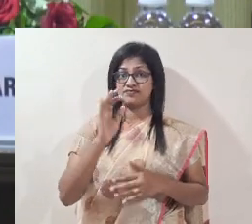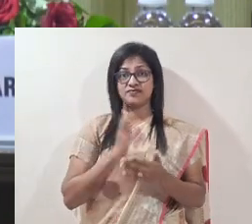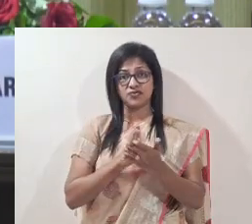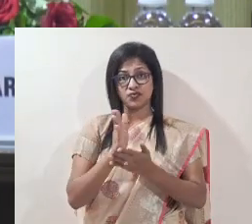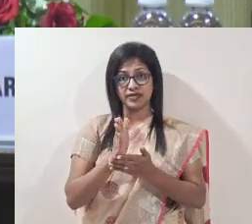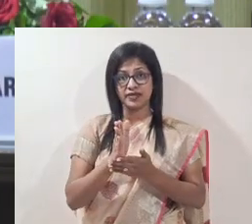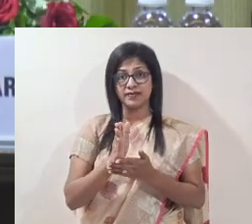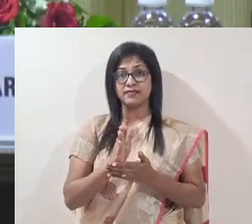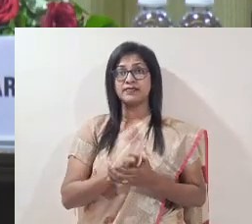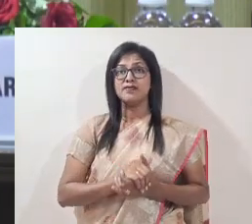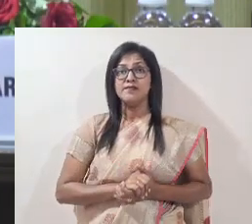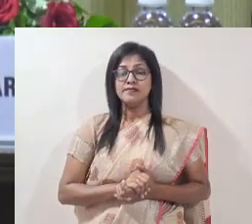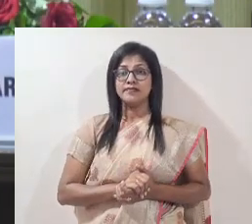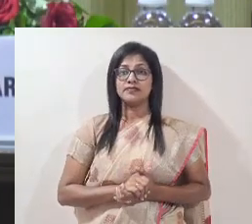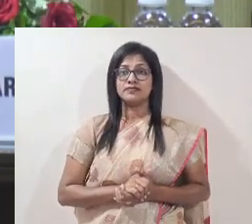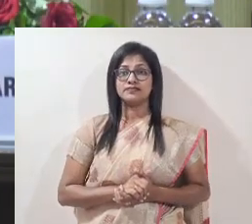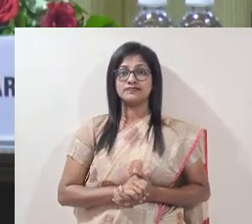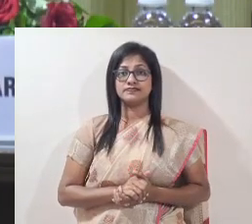intelligently.